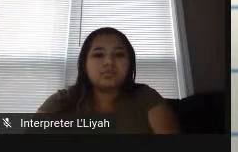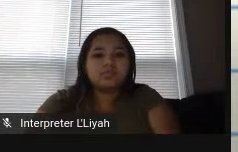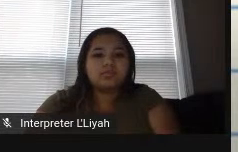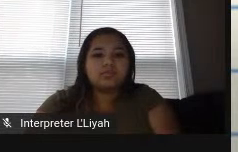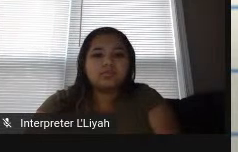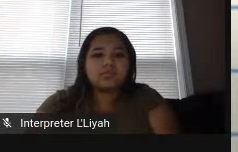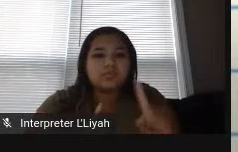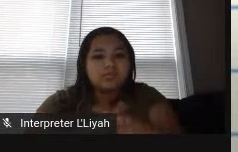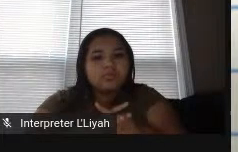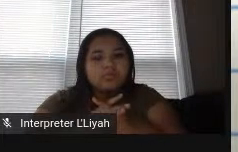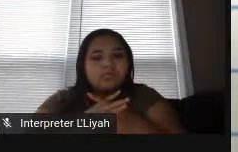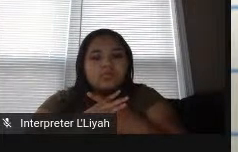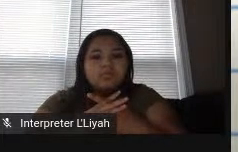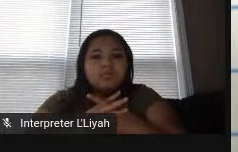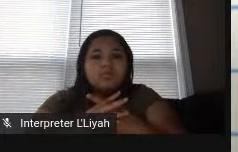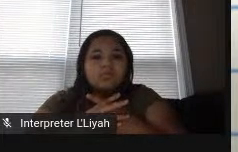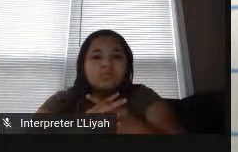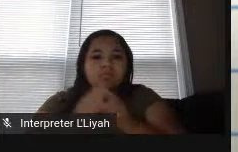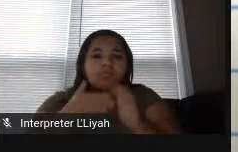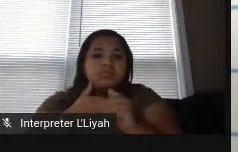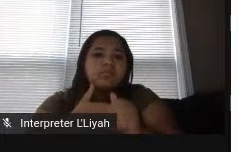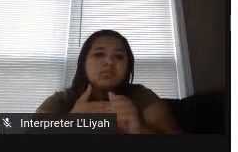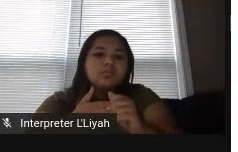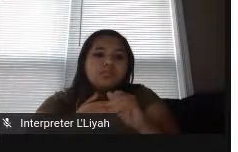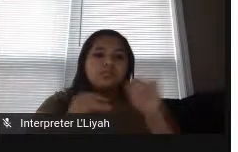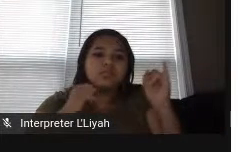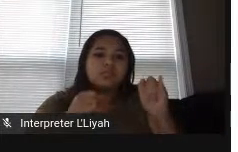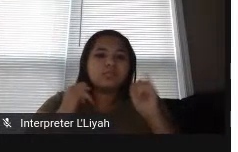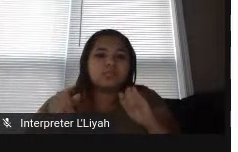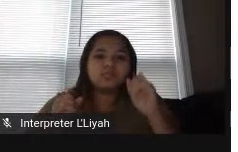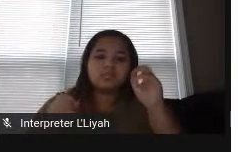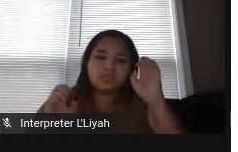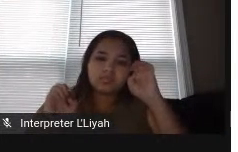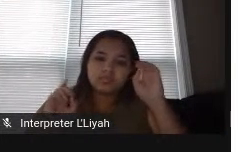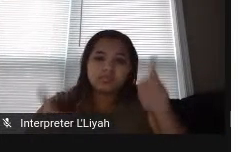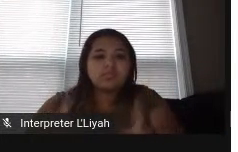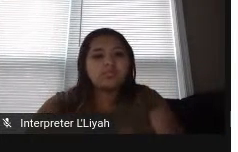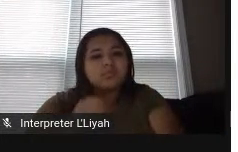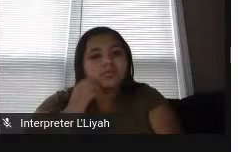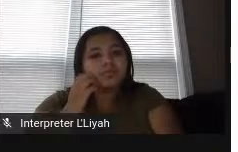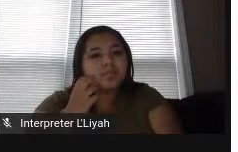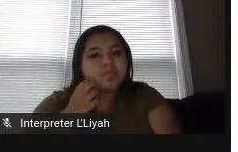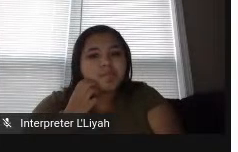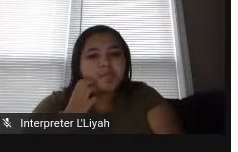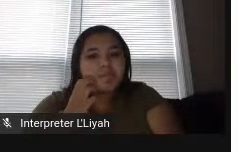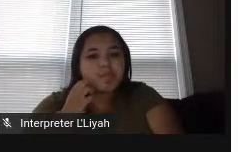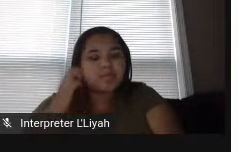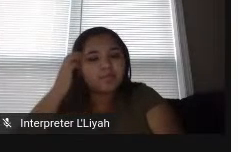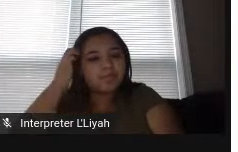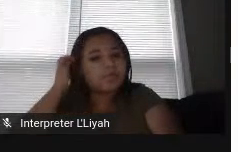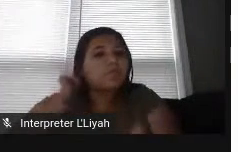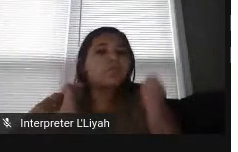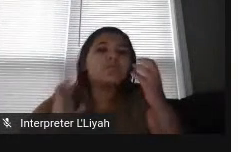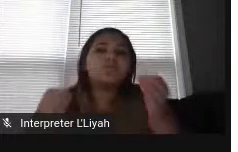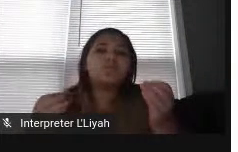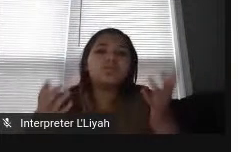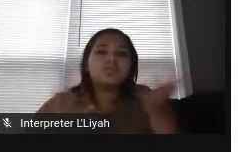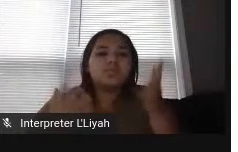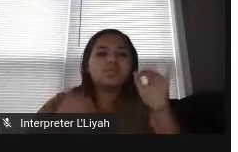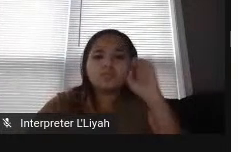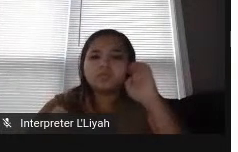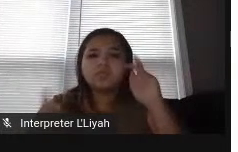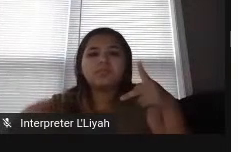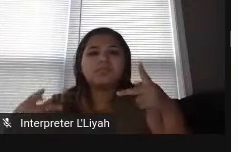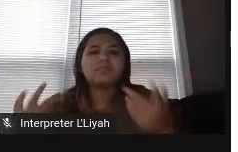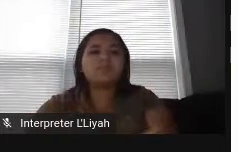So we're going to begin the guide for individual plan. So what is